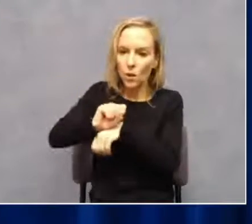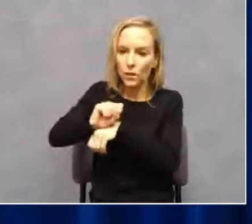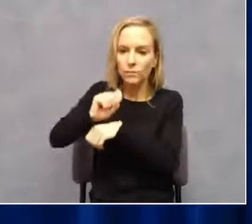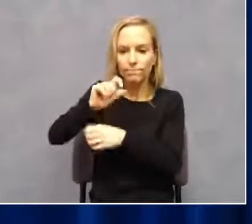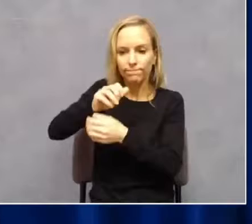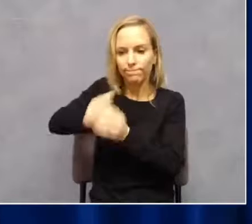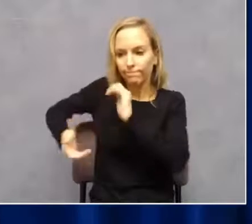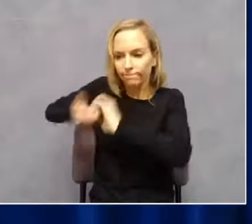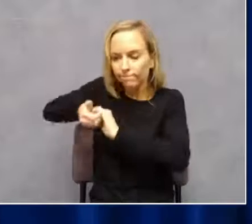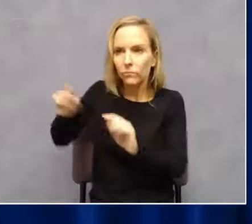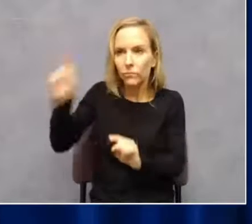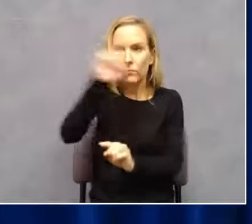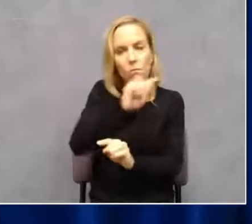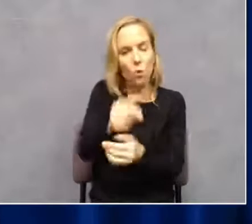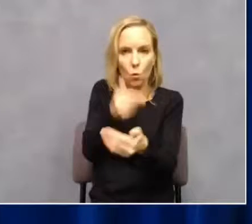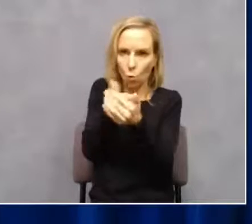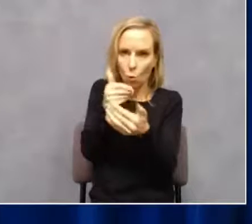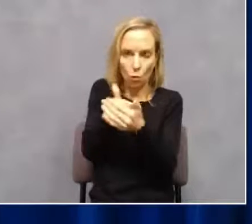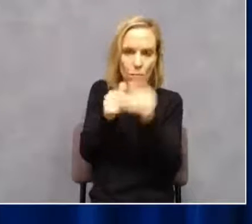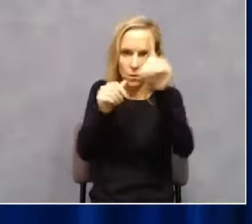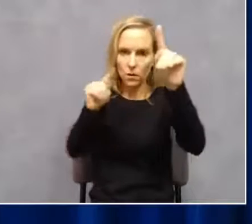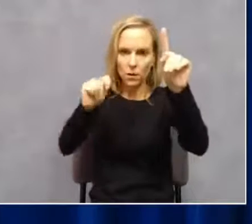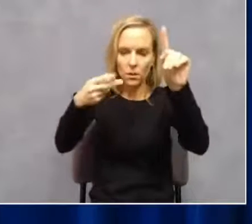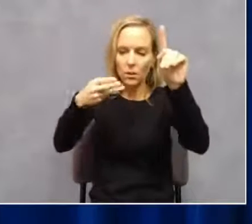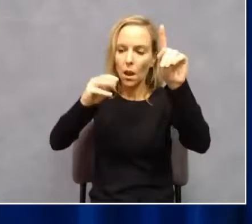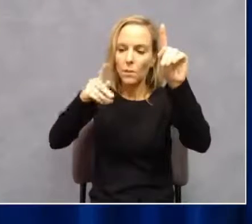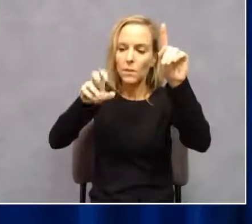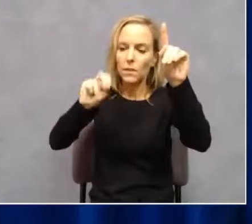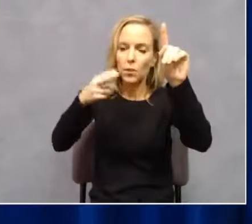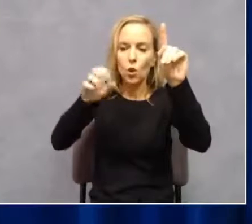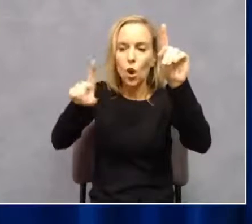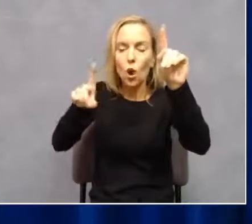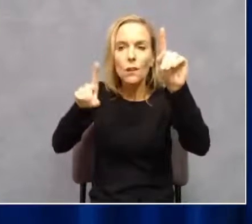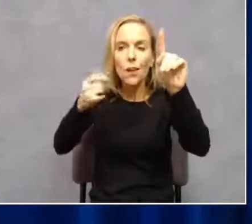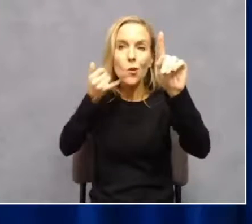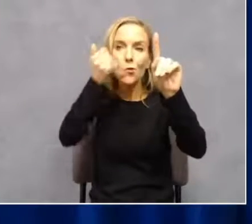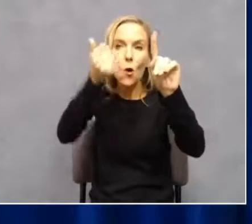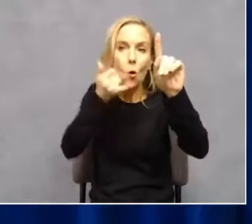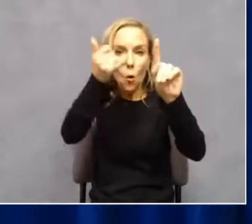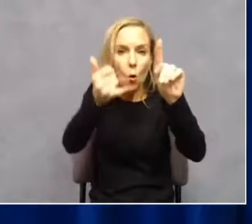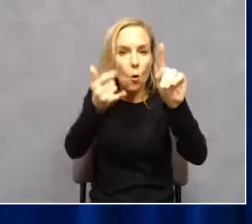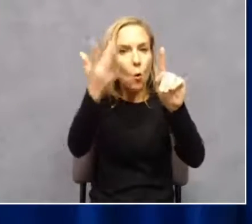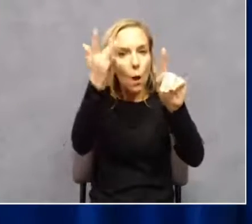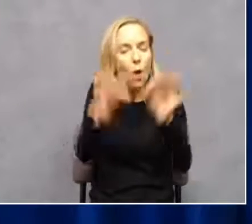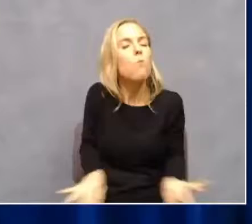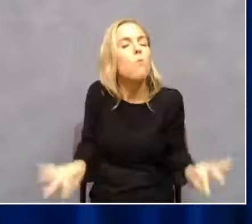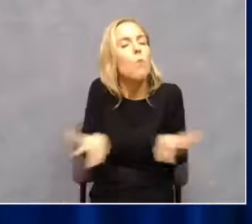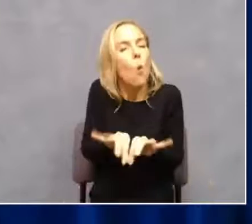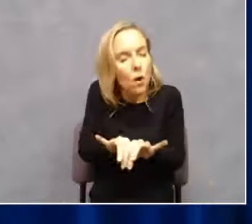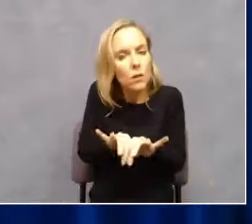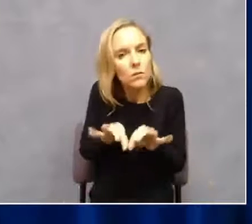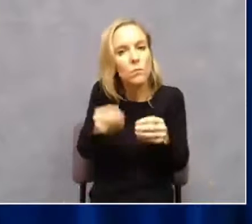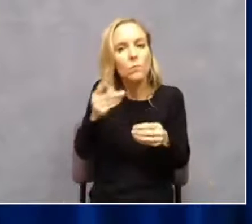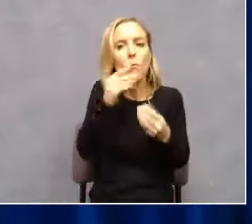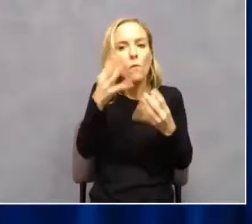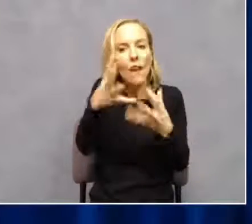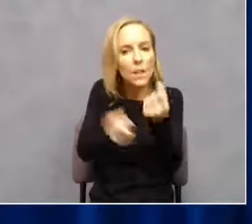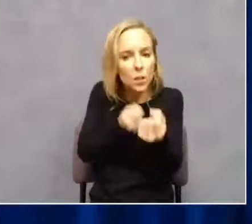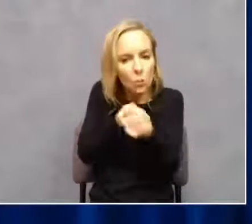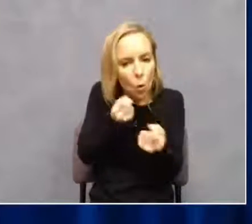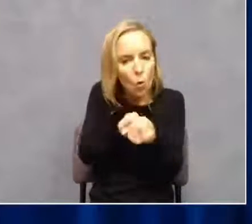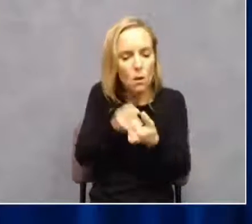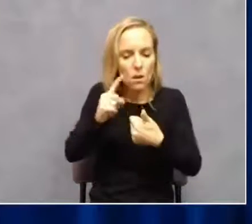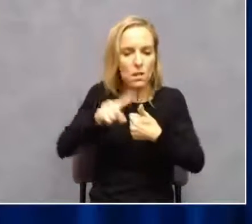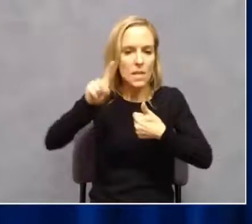Hood. So these phone calls have been tremendously important. We're providing support on testing.